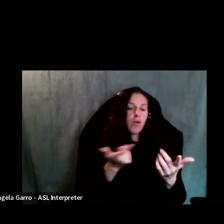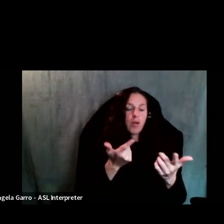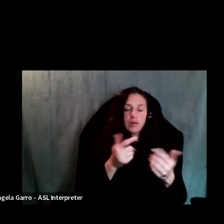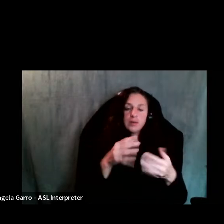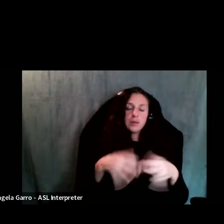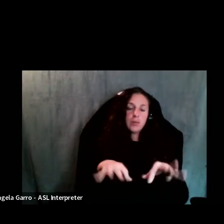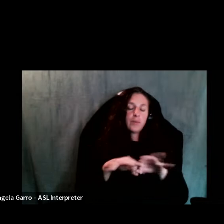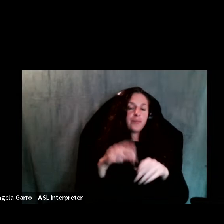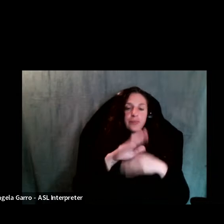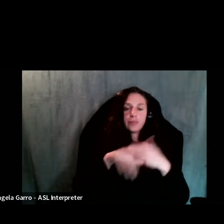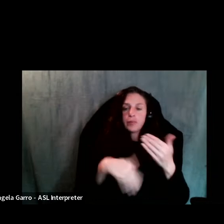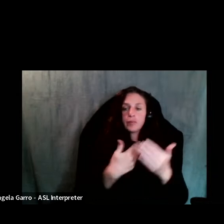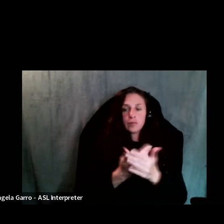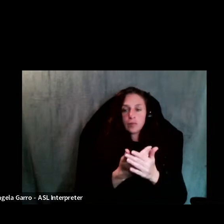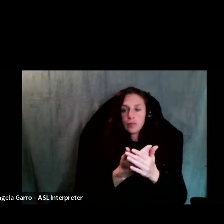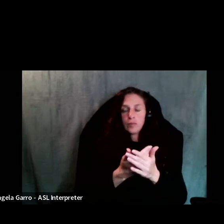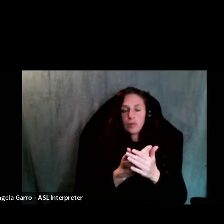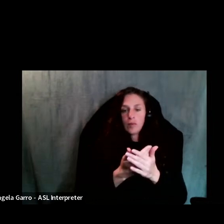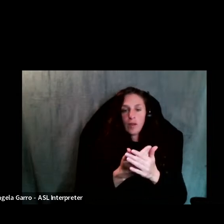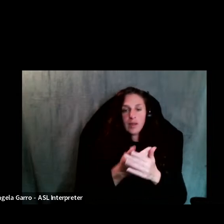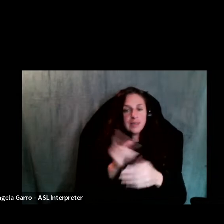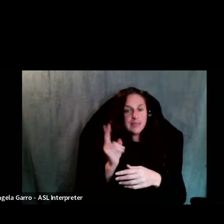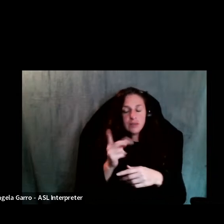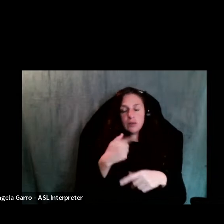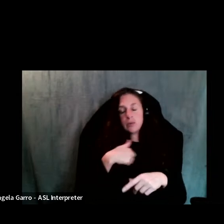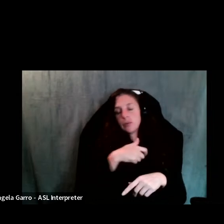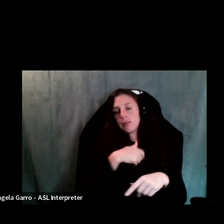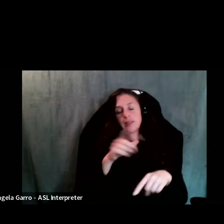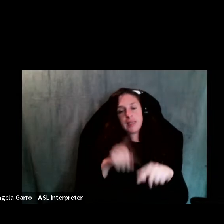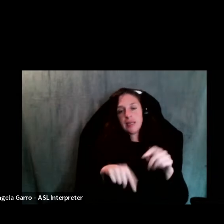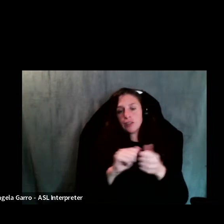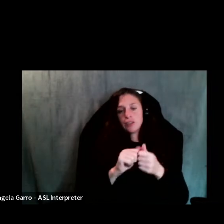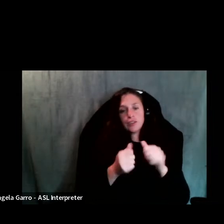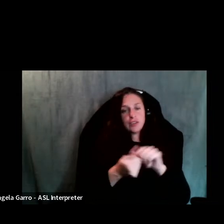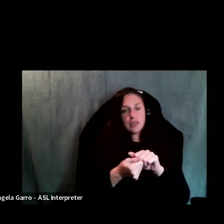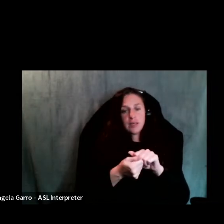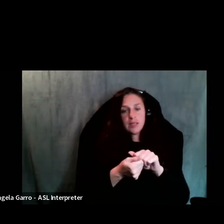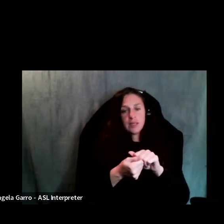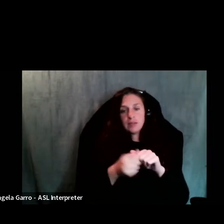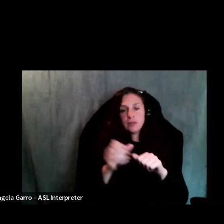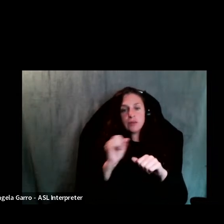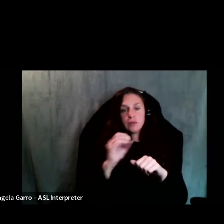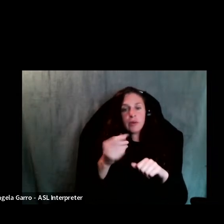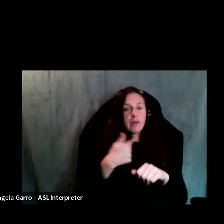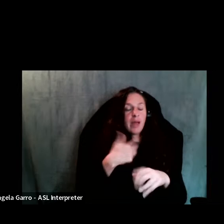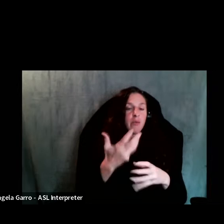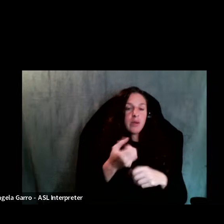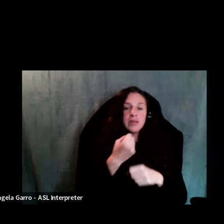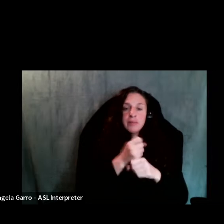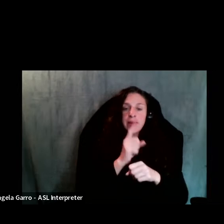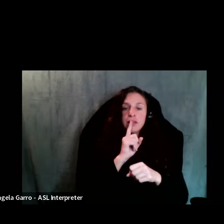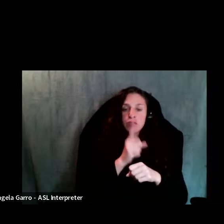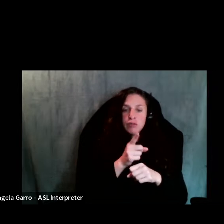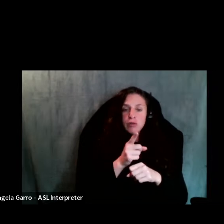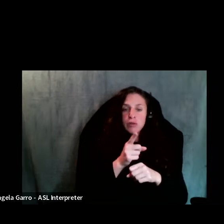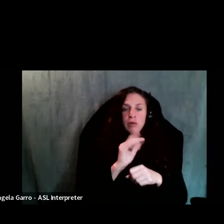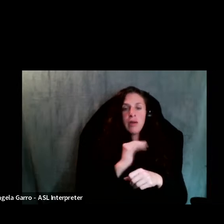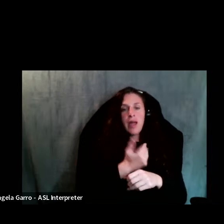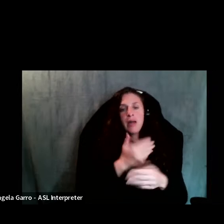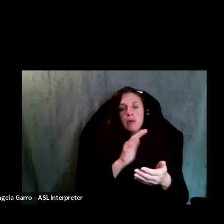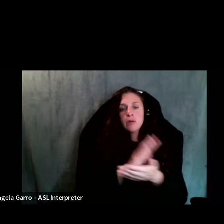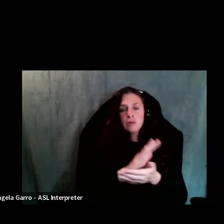it is a history that we cannot change. So I just want to make sure that our